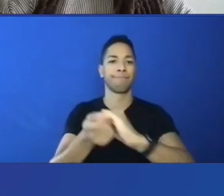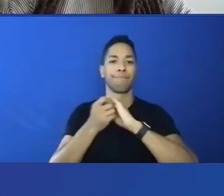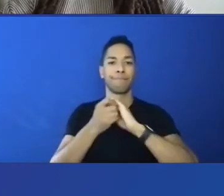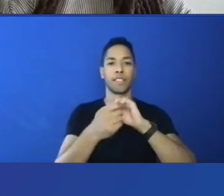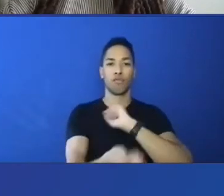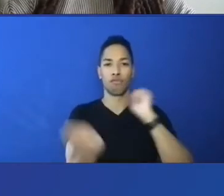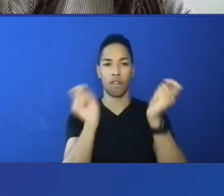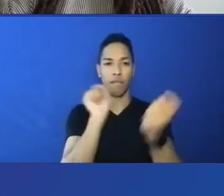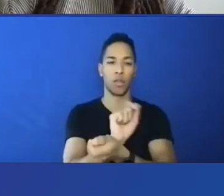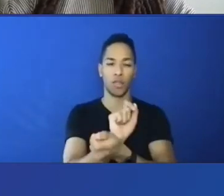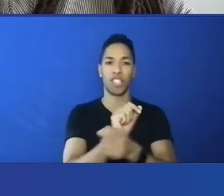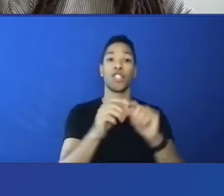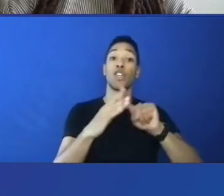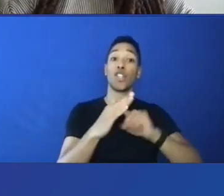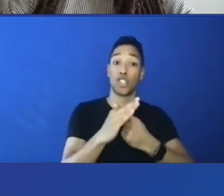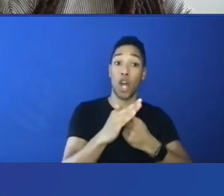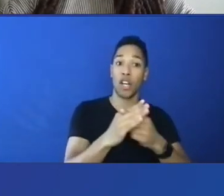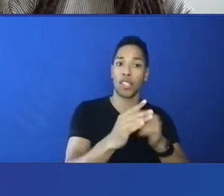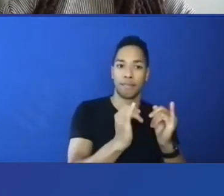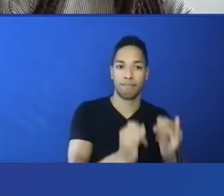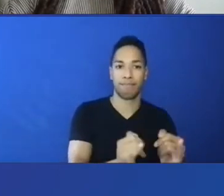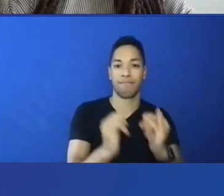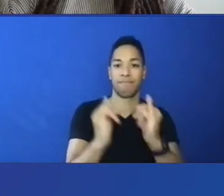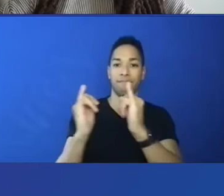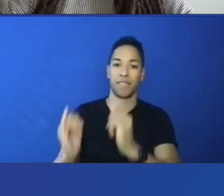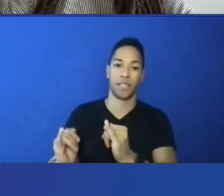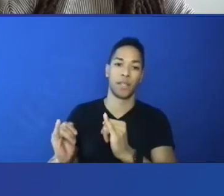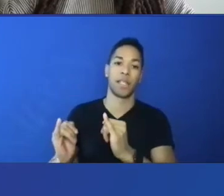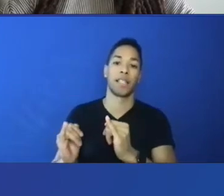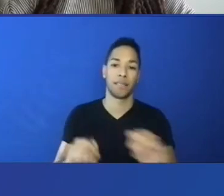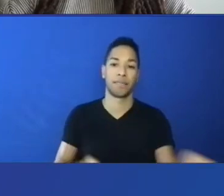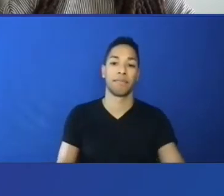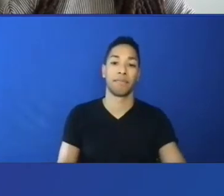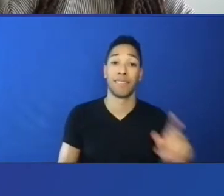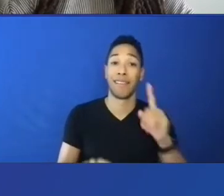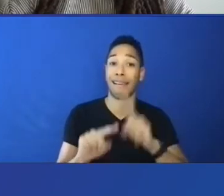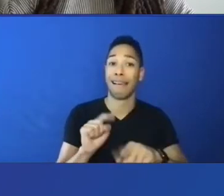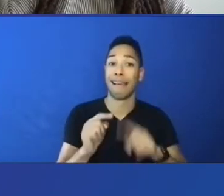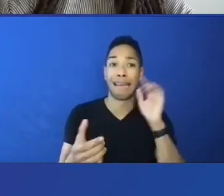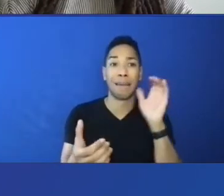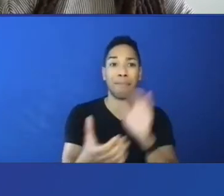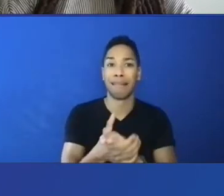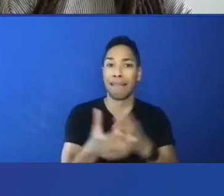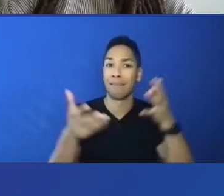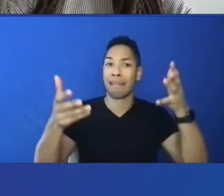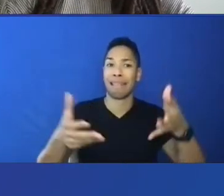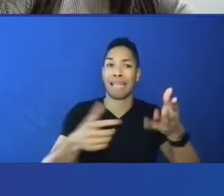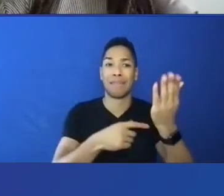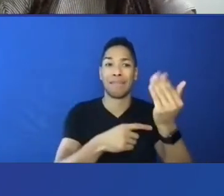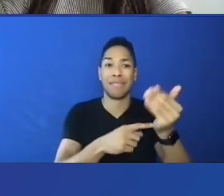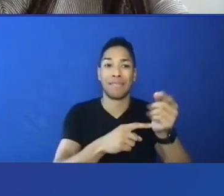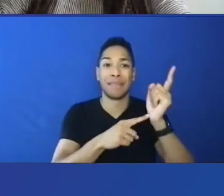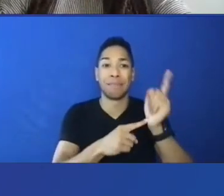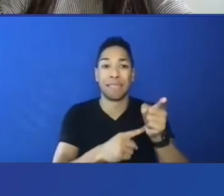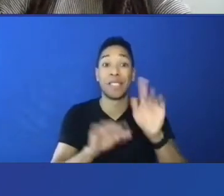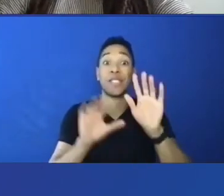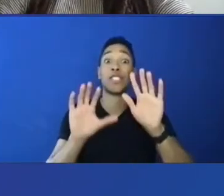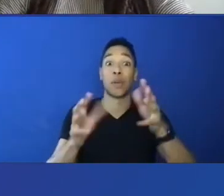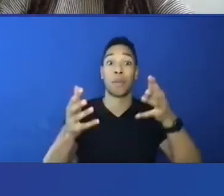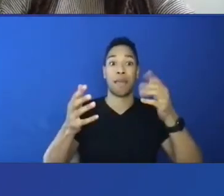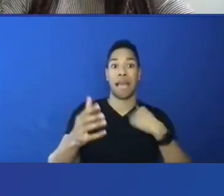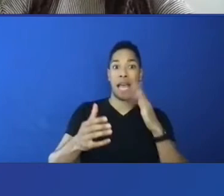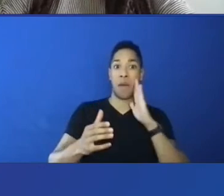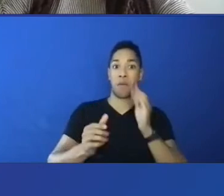individual revolution inside. I cannot believe we only have 15 minutes left. So I'm going to ask two more